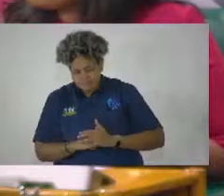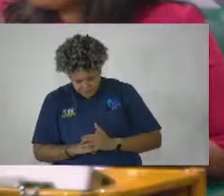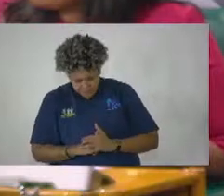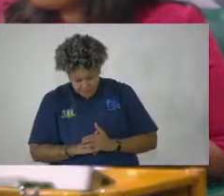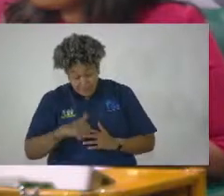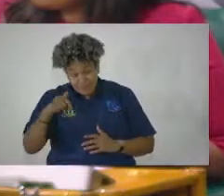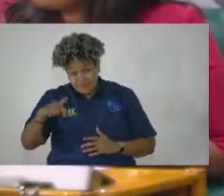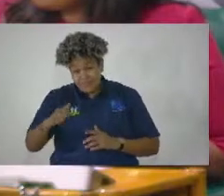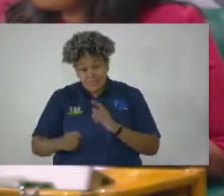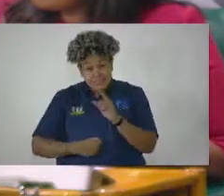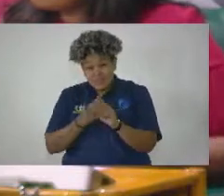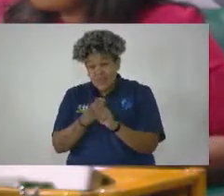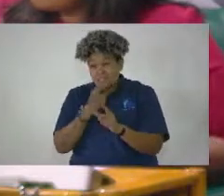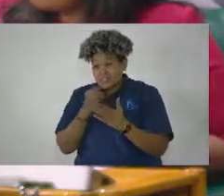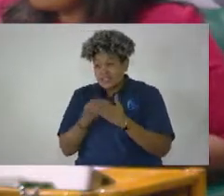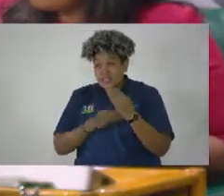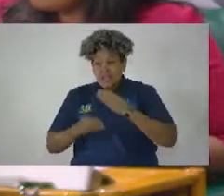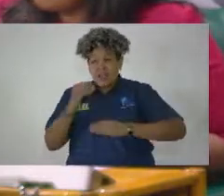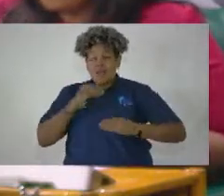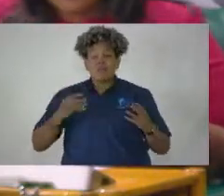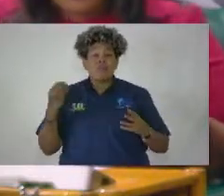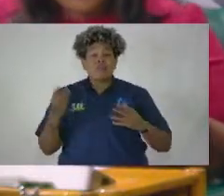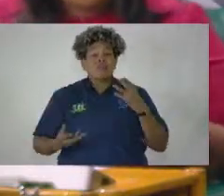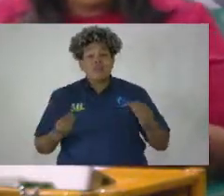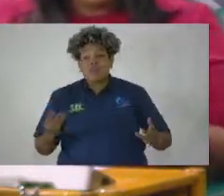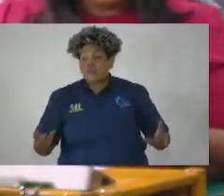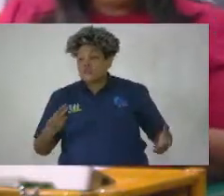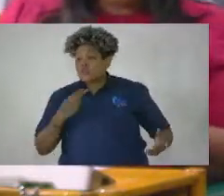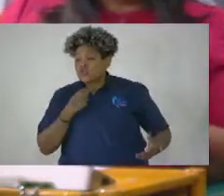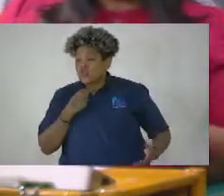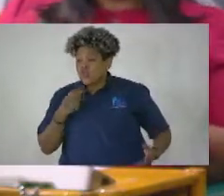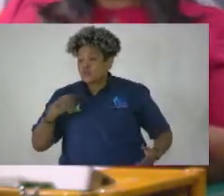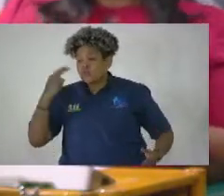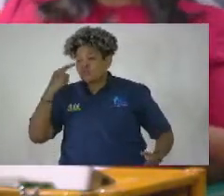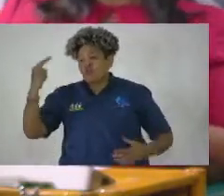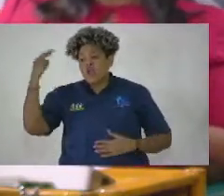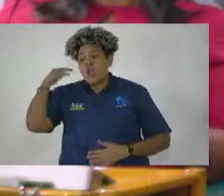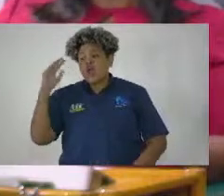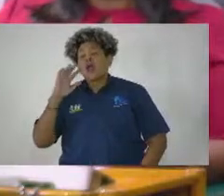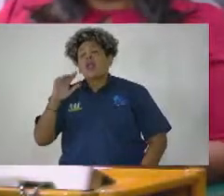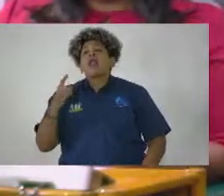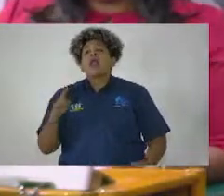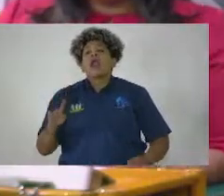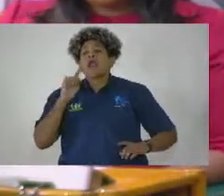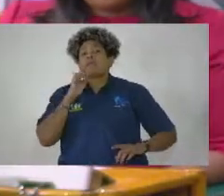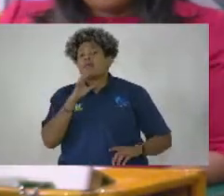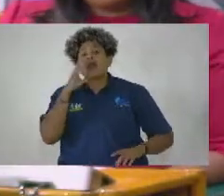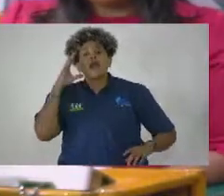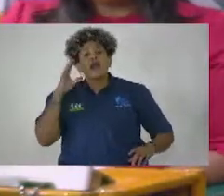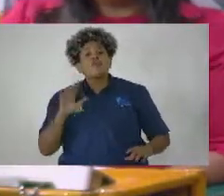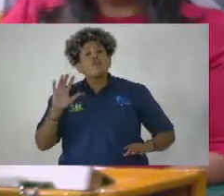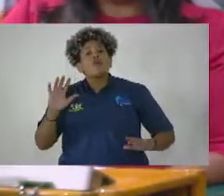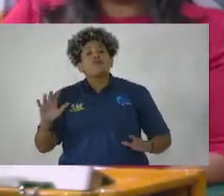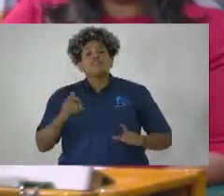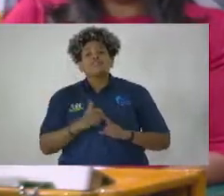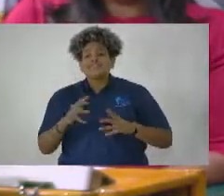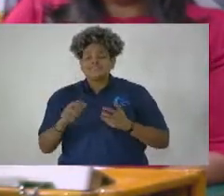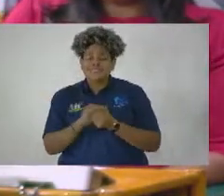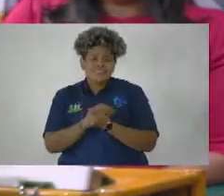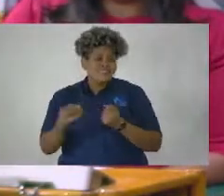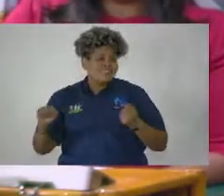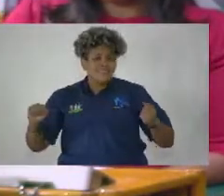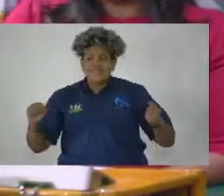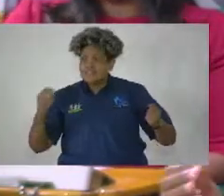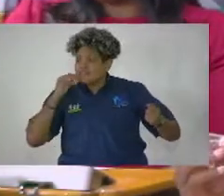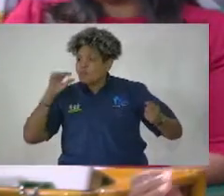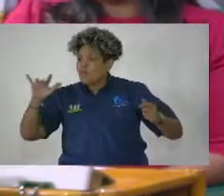This affected economic output. We will also recall that agriculture was decimated,